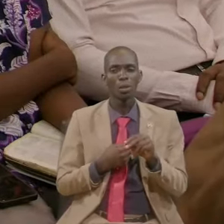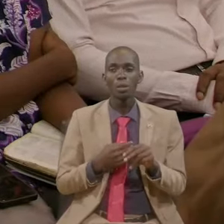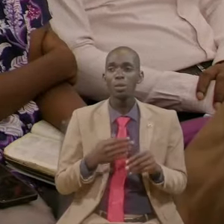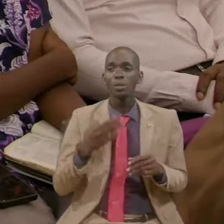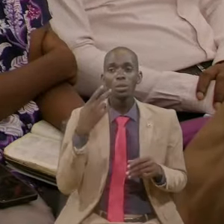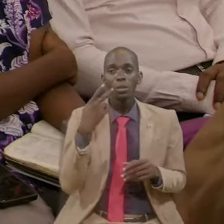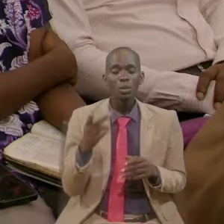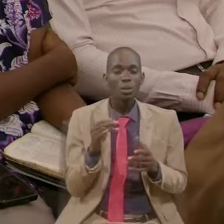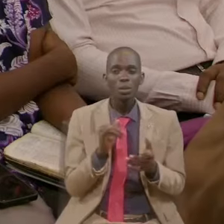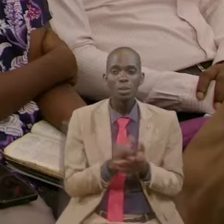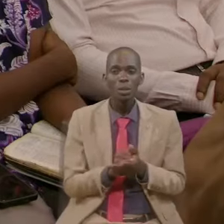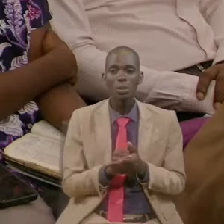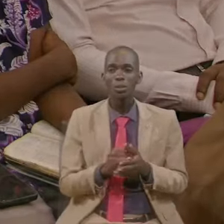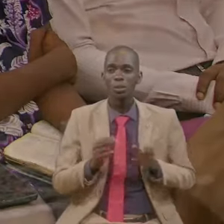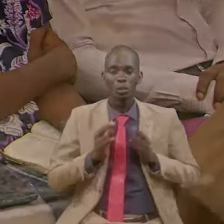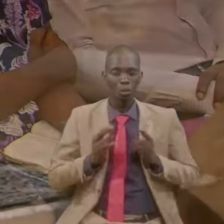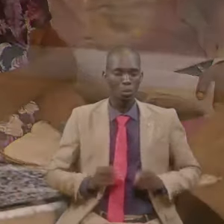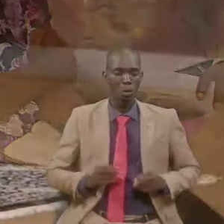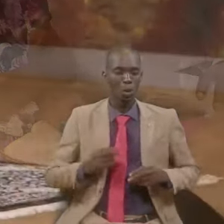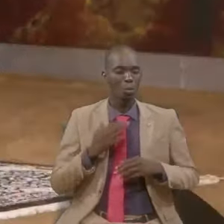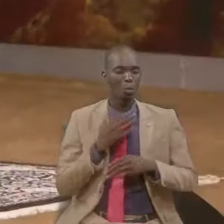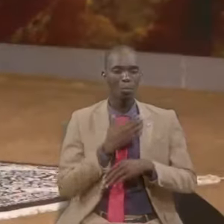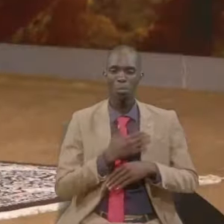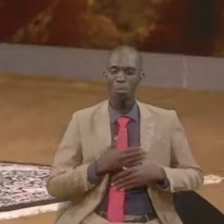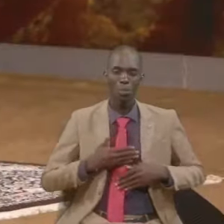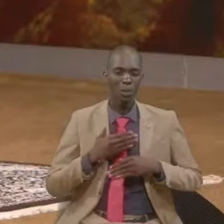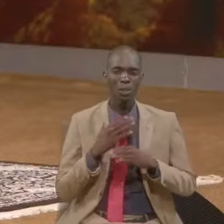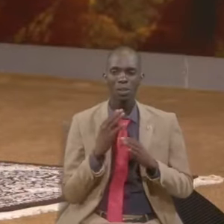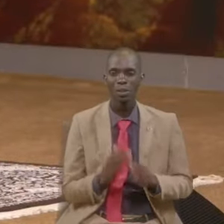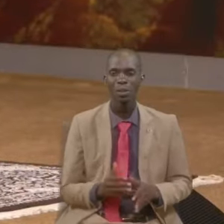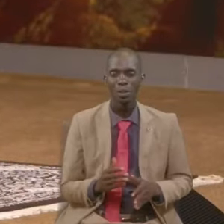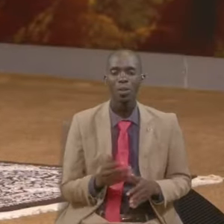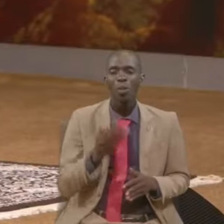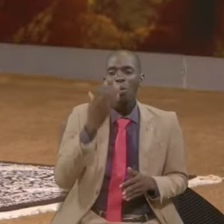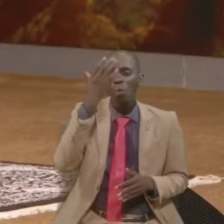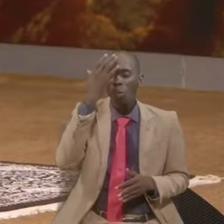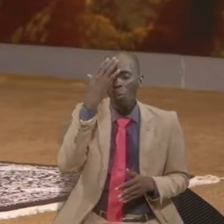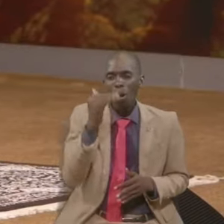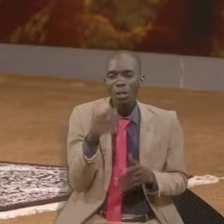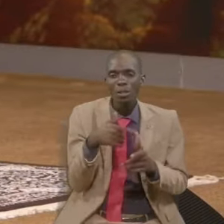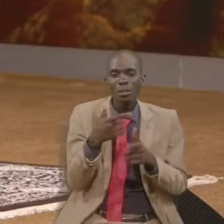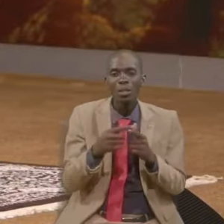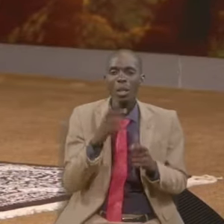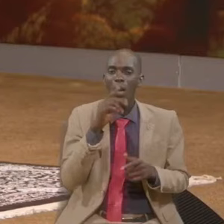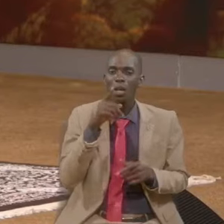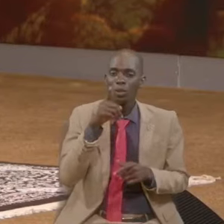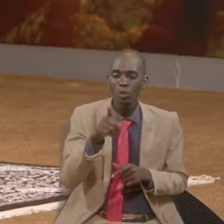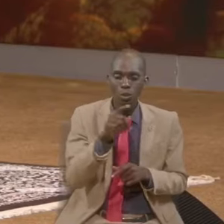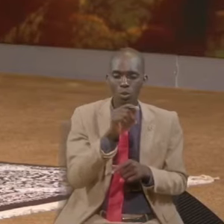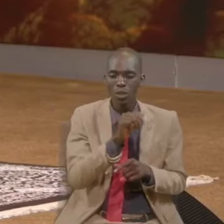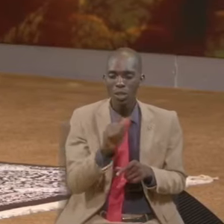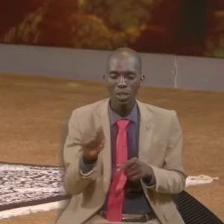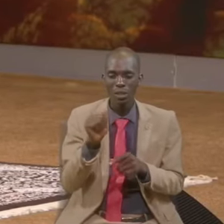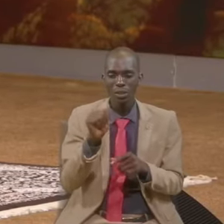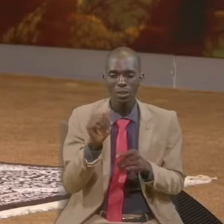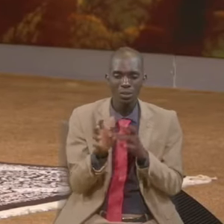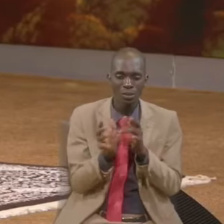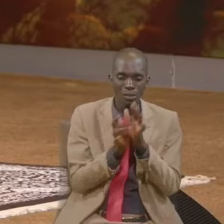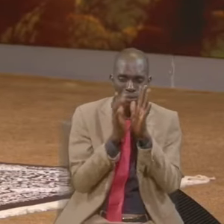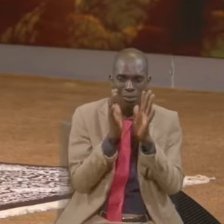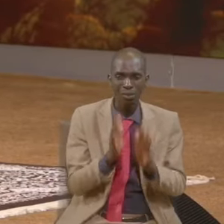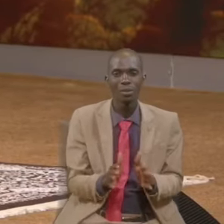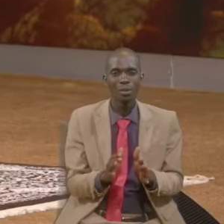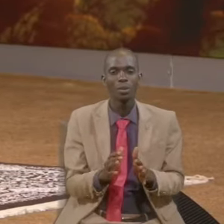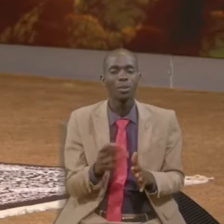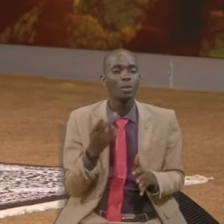not make it. What's your goal? Why are you in the faith? Why are you a Christian? Why are you a believer? Before his translation, he